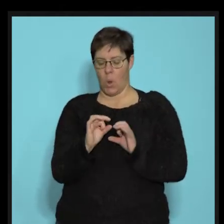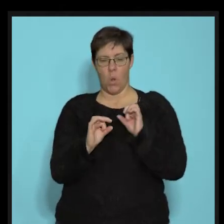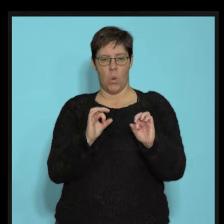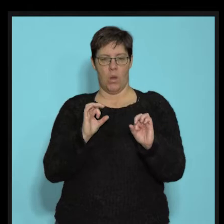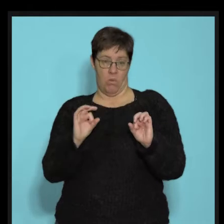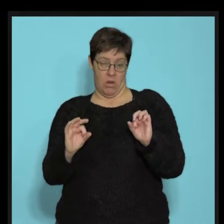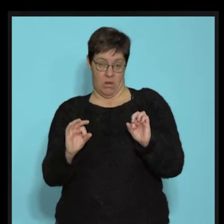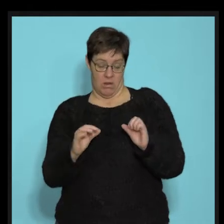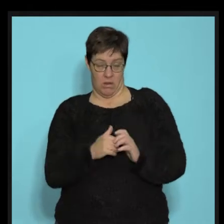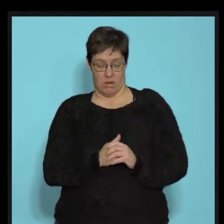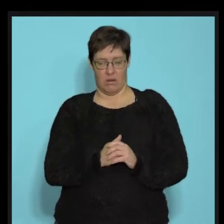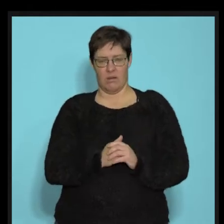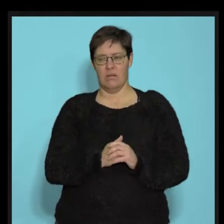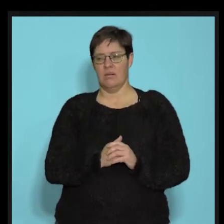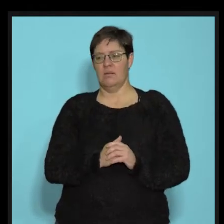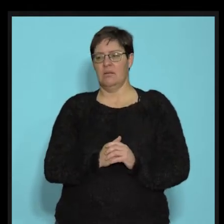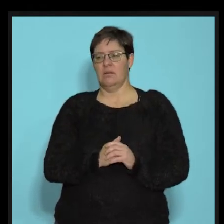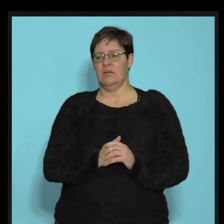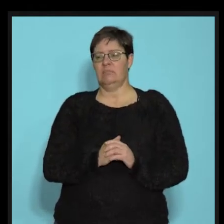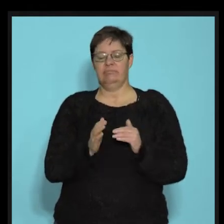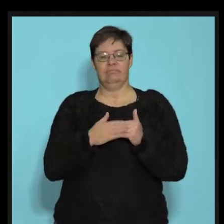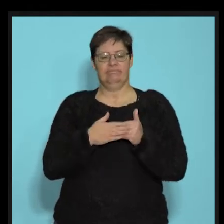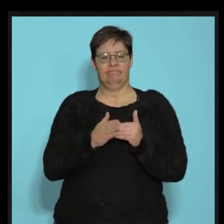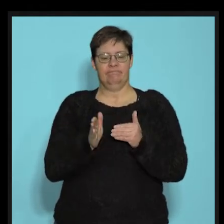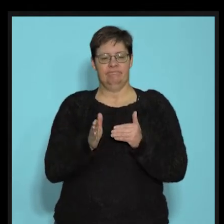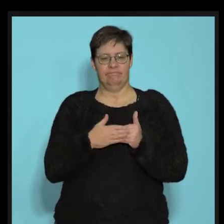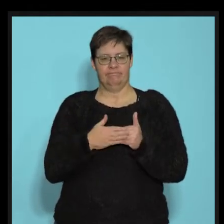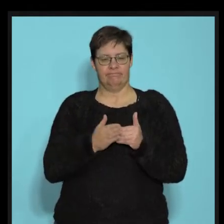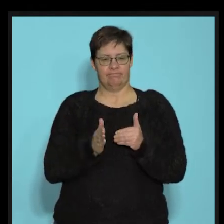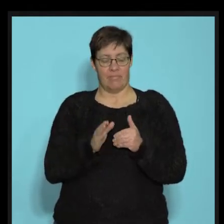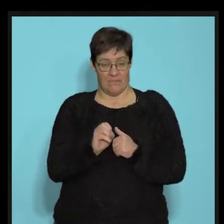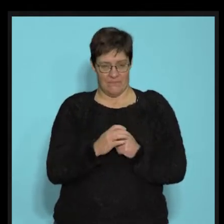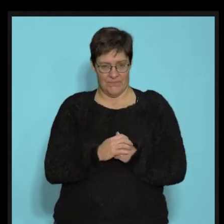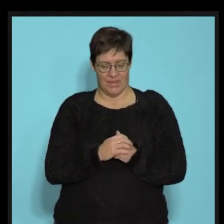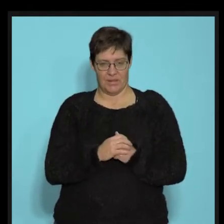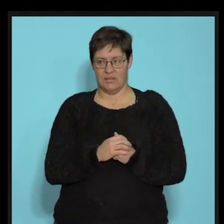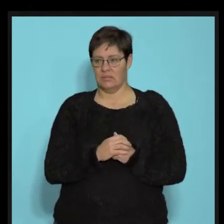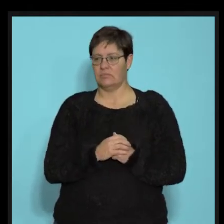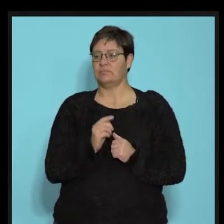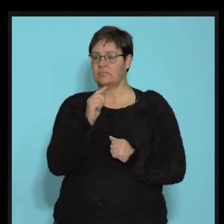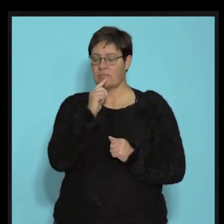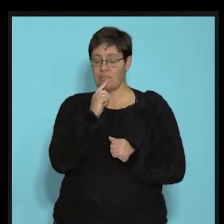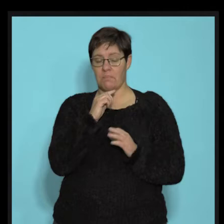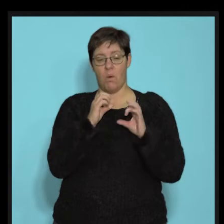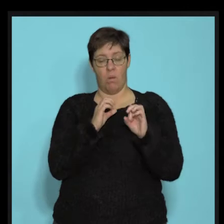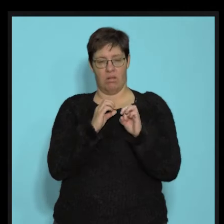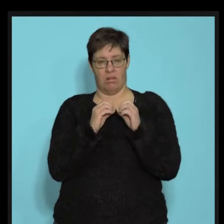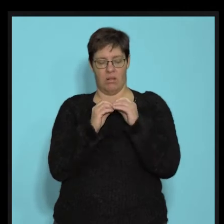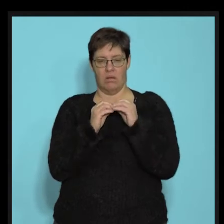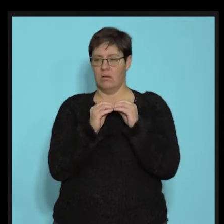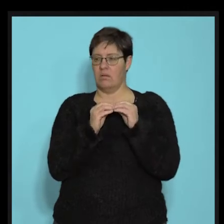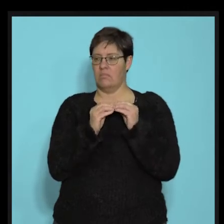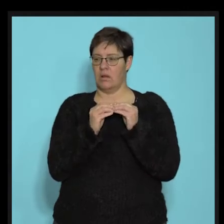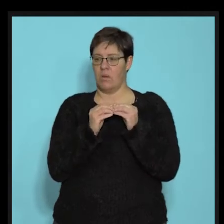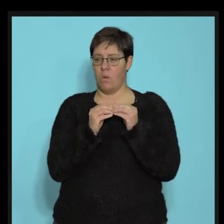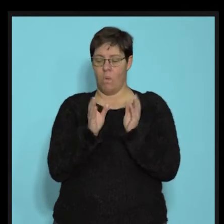okay? So if you look, they've got a little flap, and what the insect can do is, this little hole can open